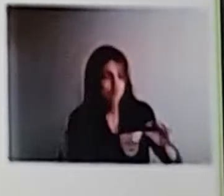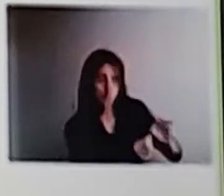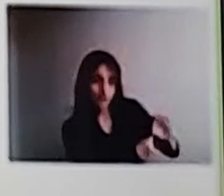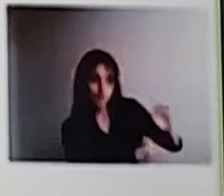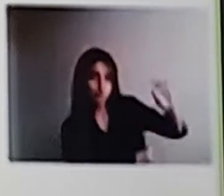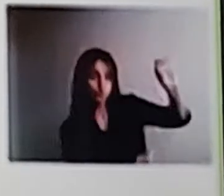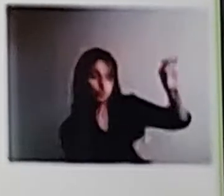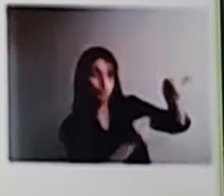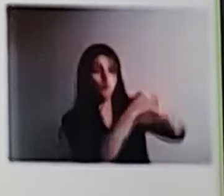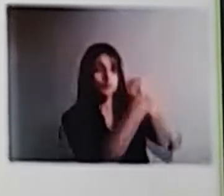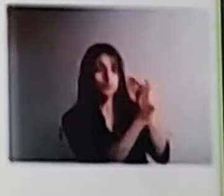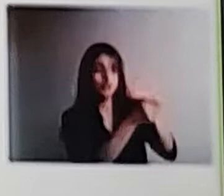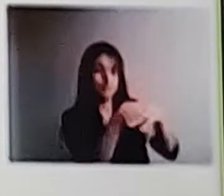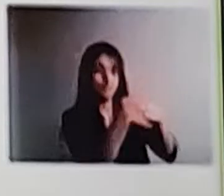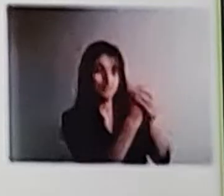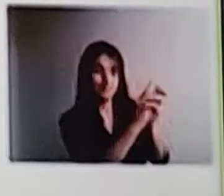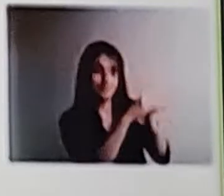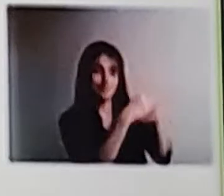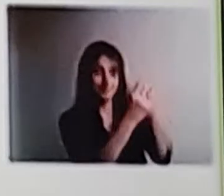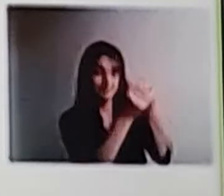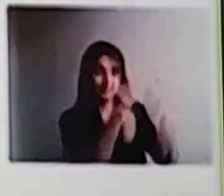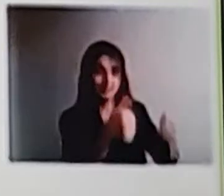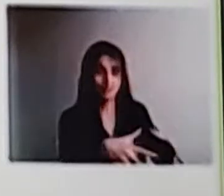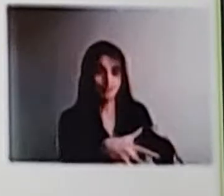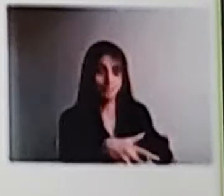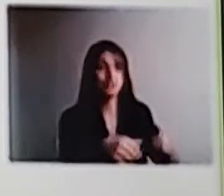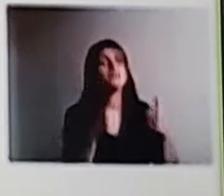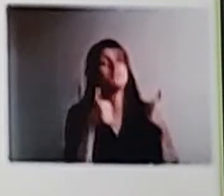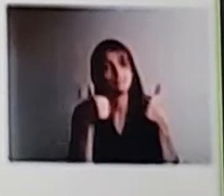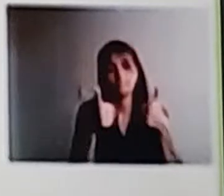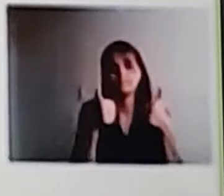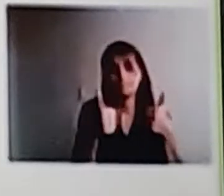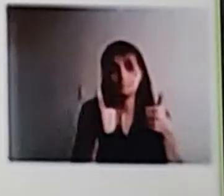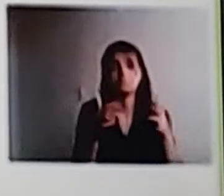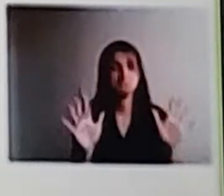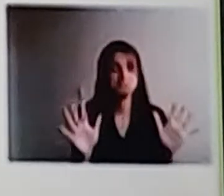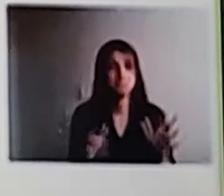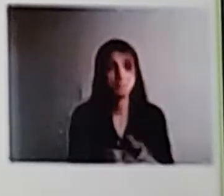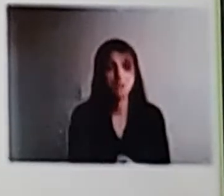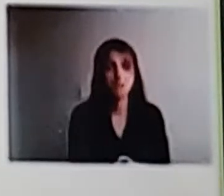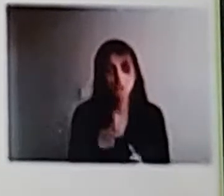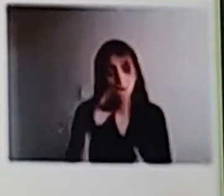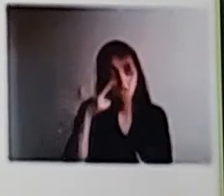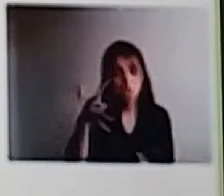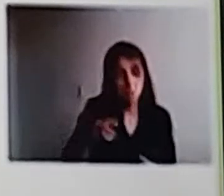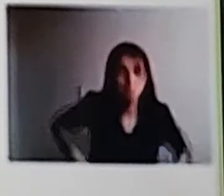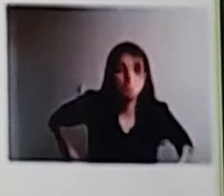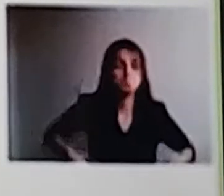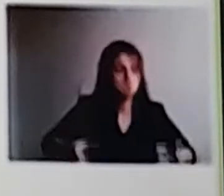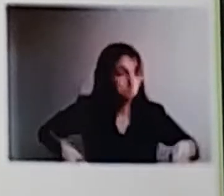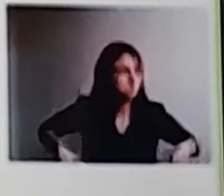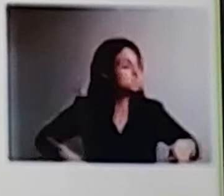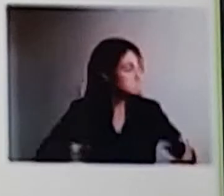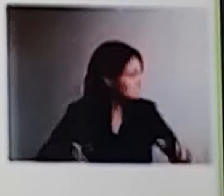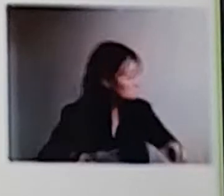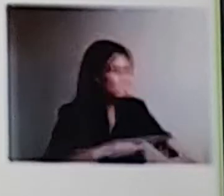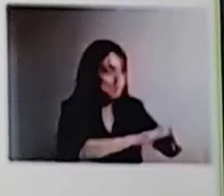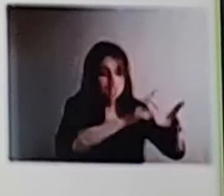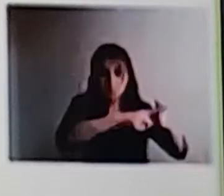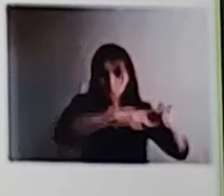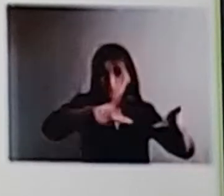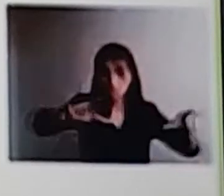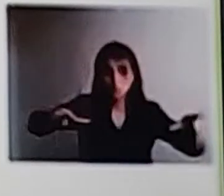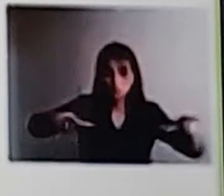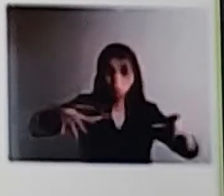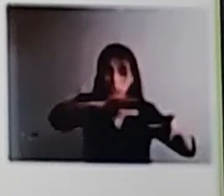mirror also is laying down, not straight, so that he can see. It's in an angle, so he can